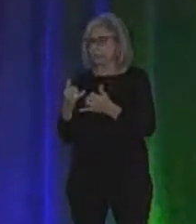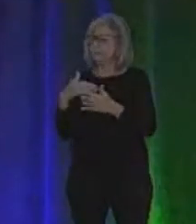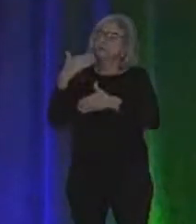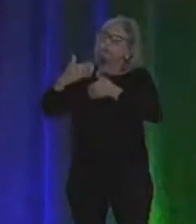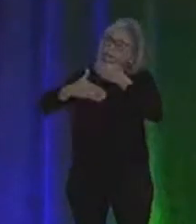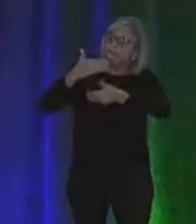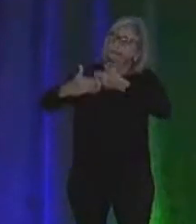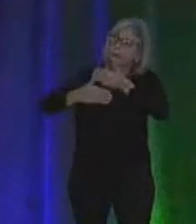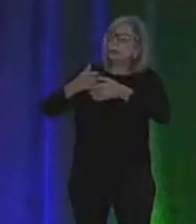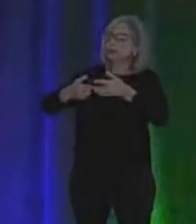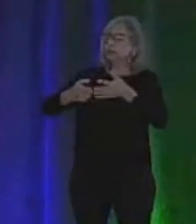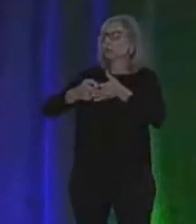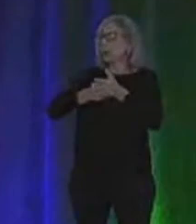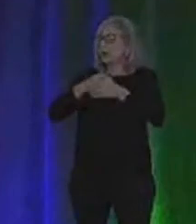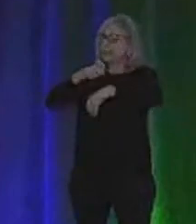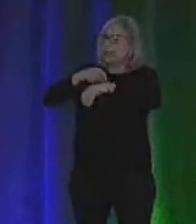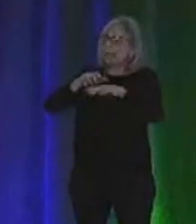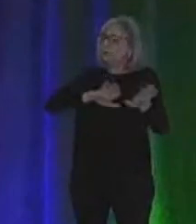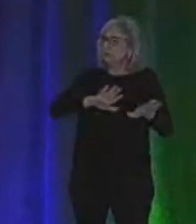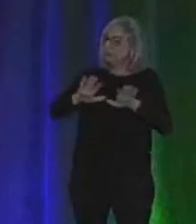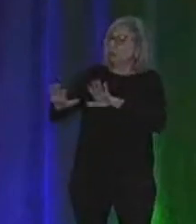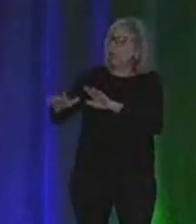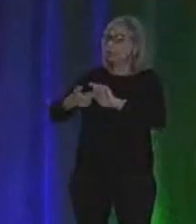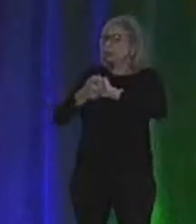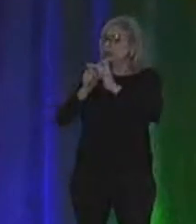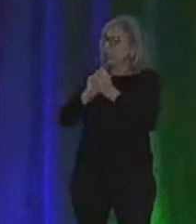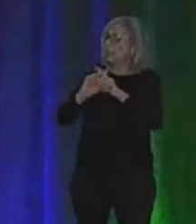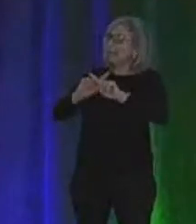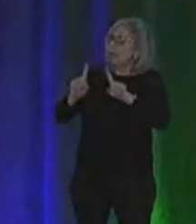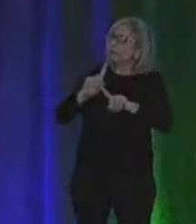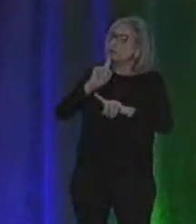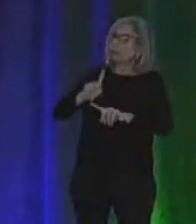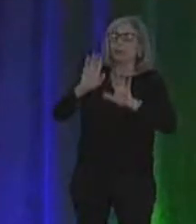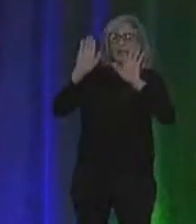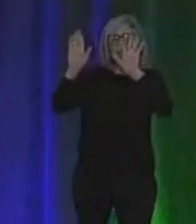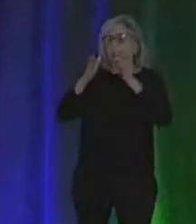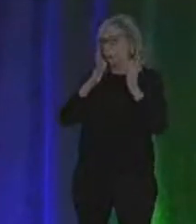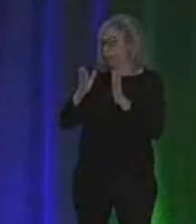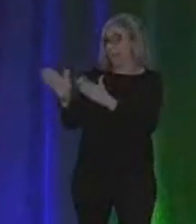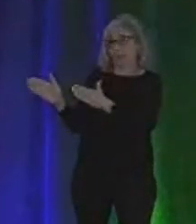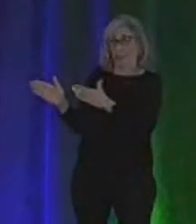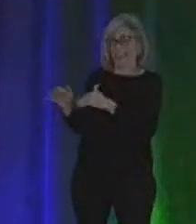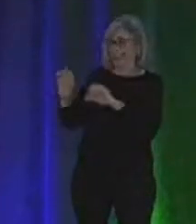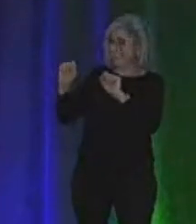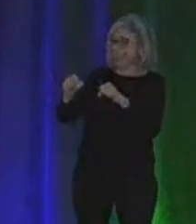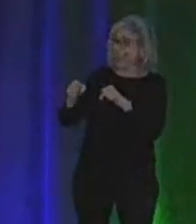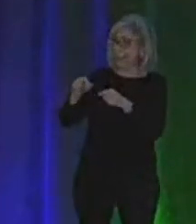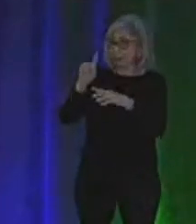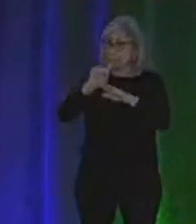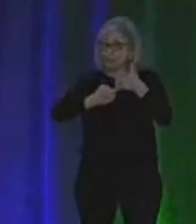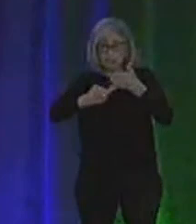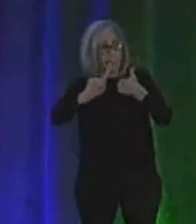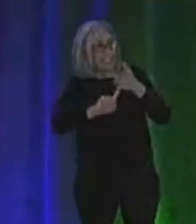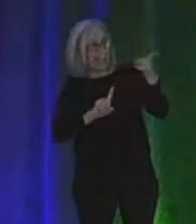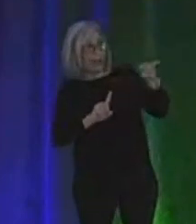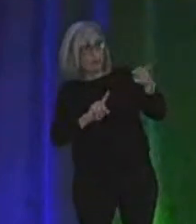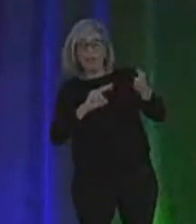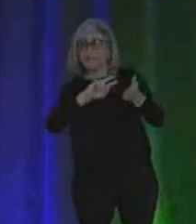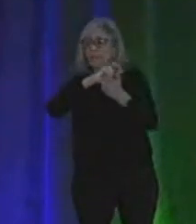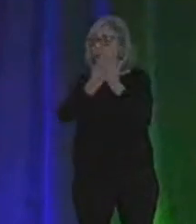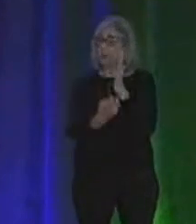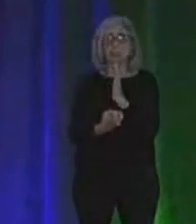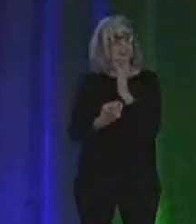for people to adjust, but I think I think these are really, really excellent patterns. But yeah, you can check it out today. The PR is fully merged at